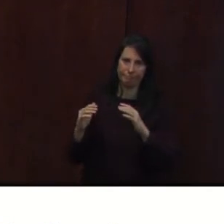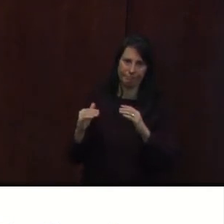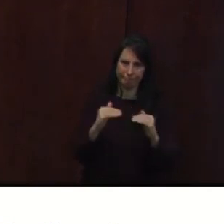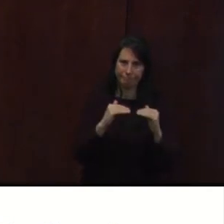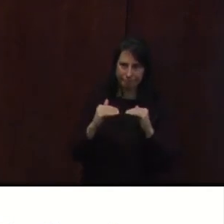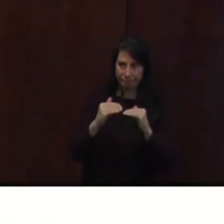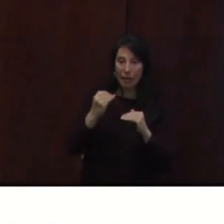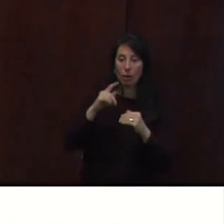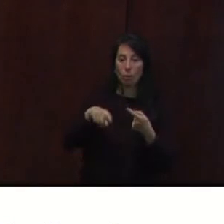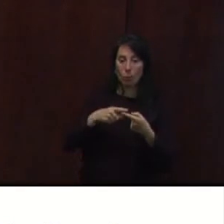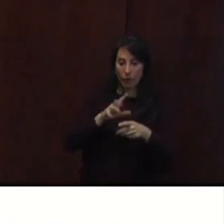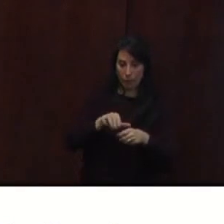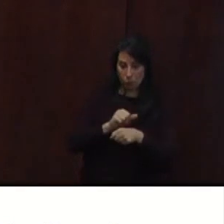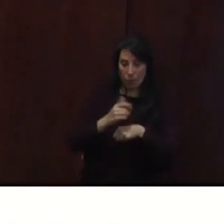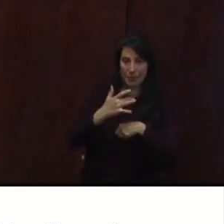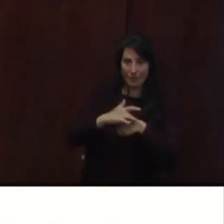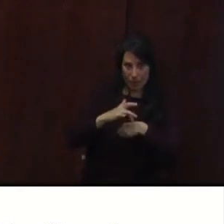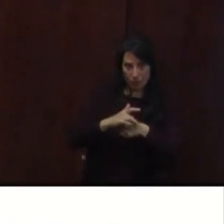available.